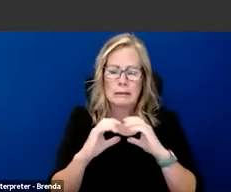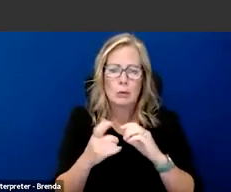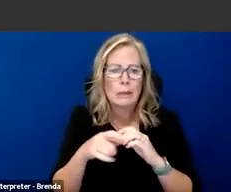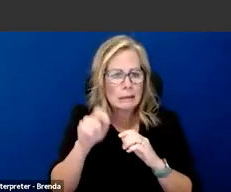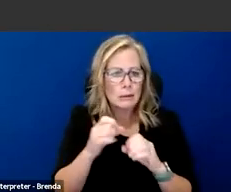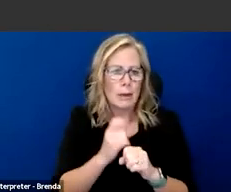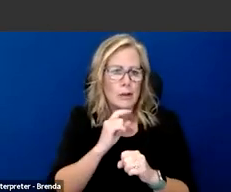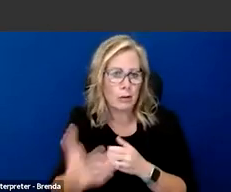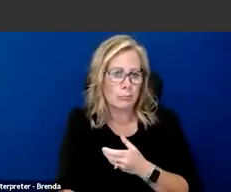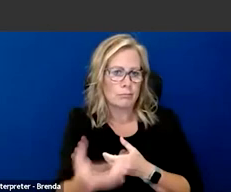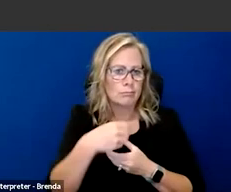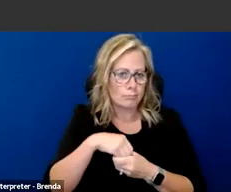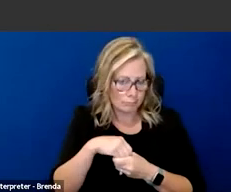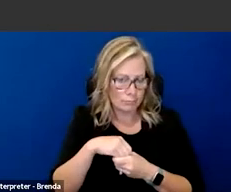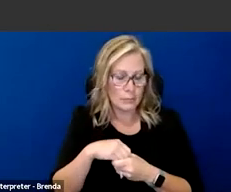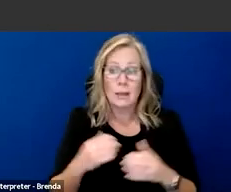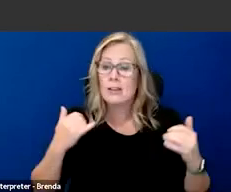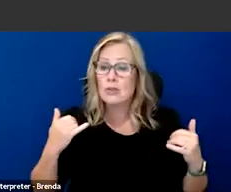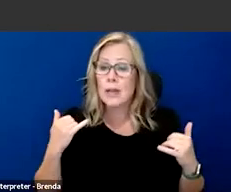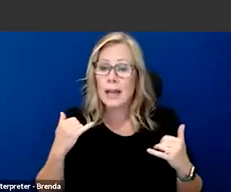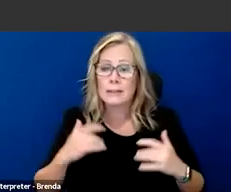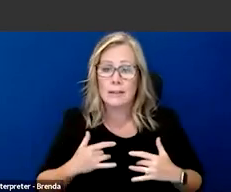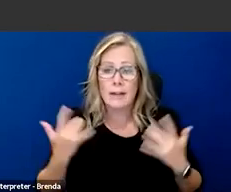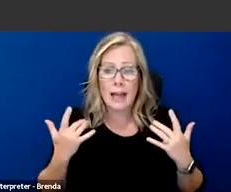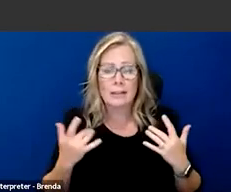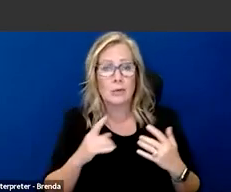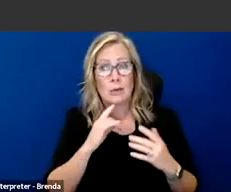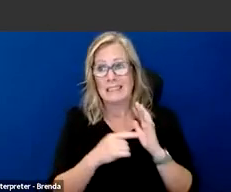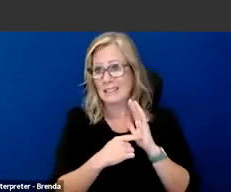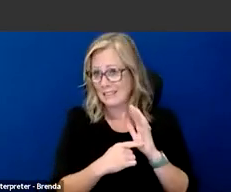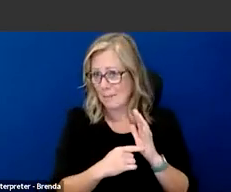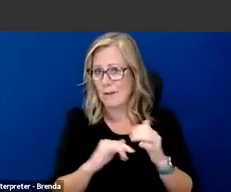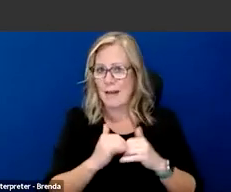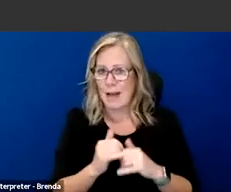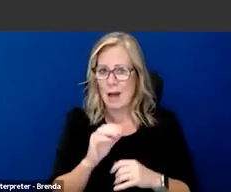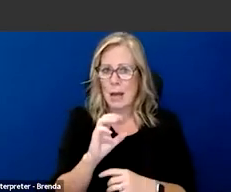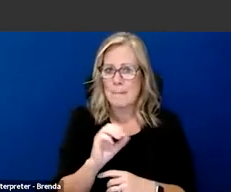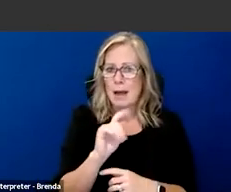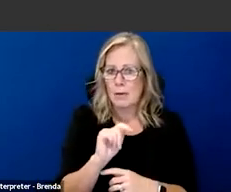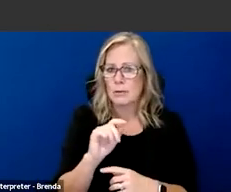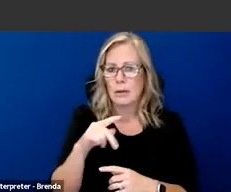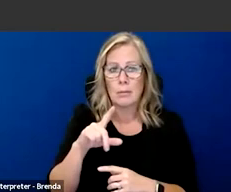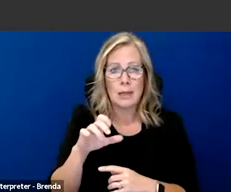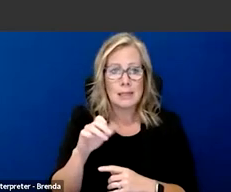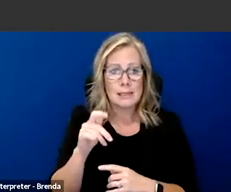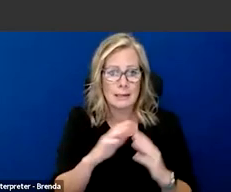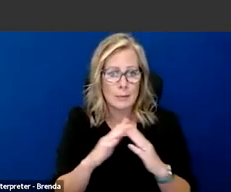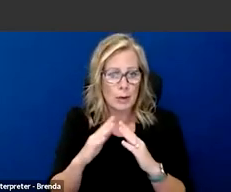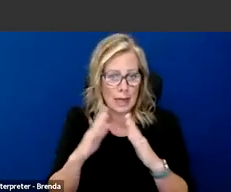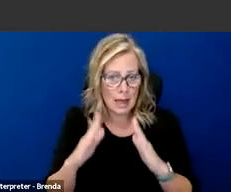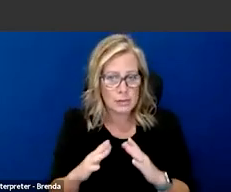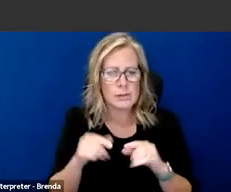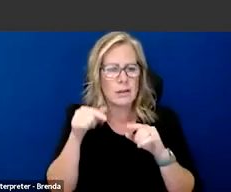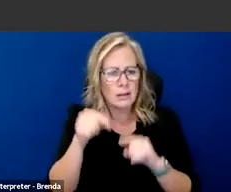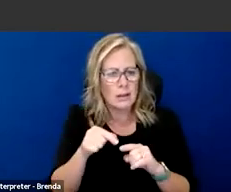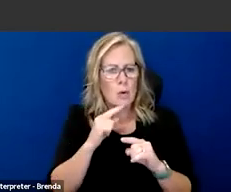Today's event is a great example of how Mount Pleasant Neighborhood House builds healthy and engaged communities by connecting people and